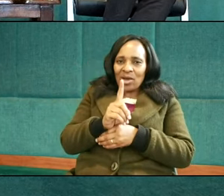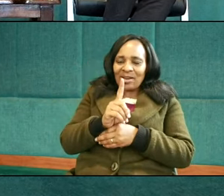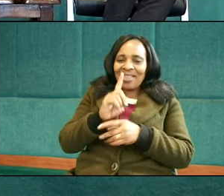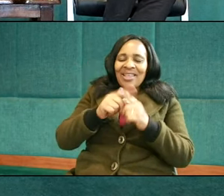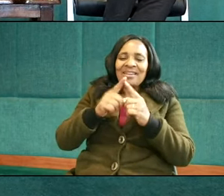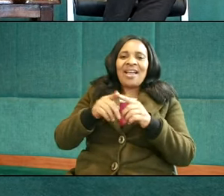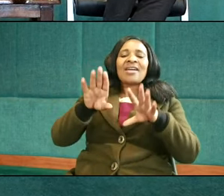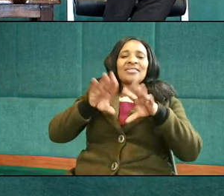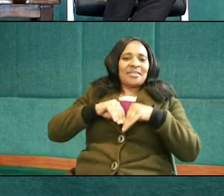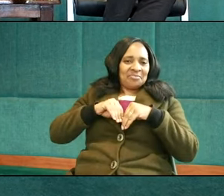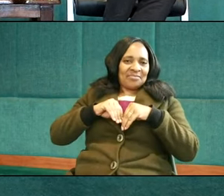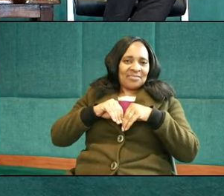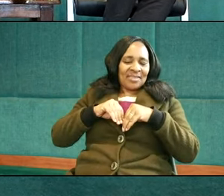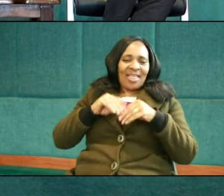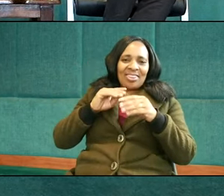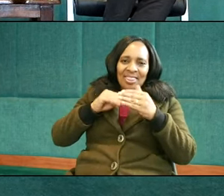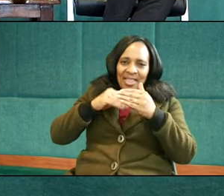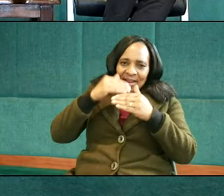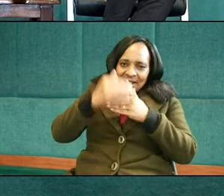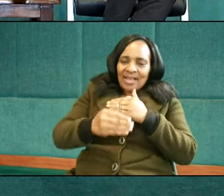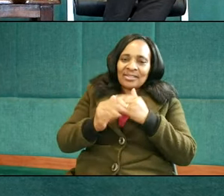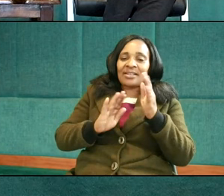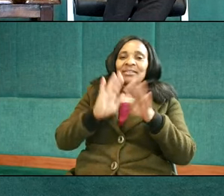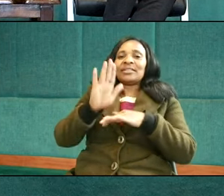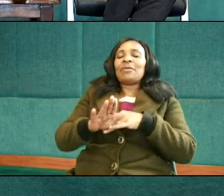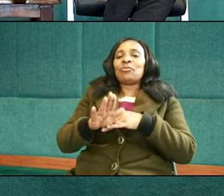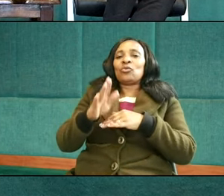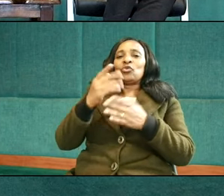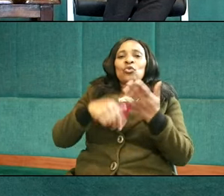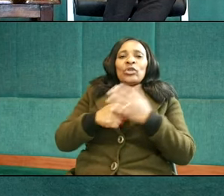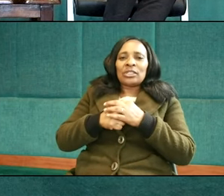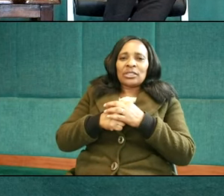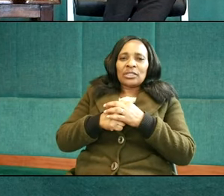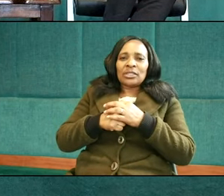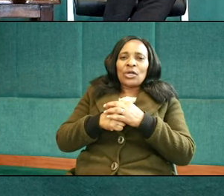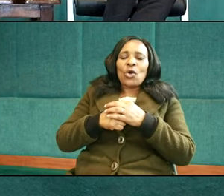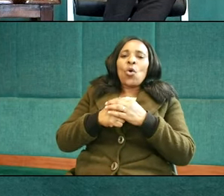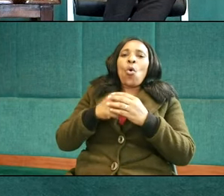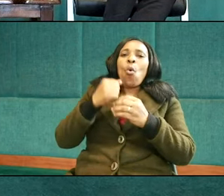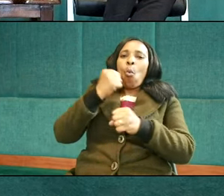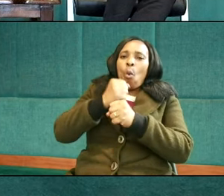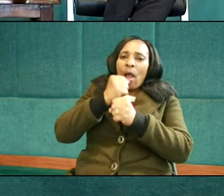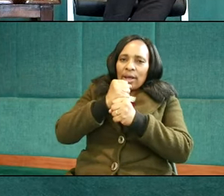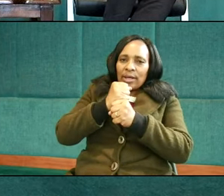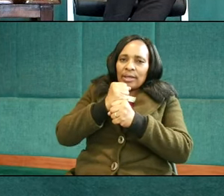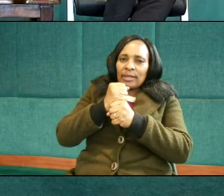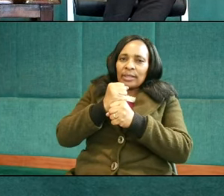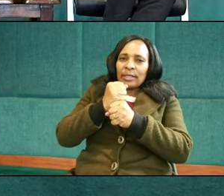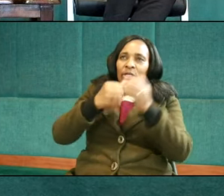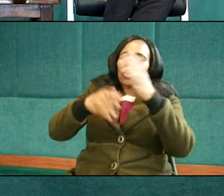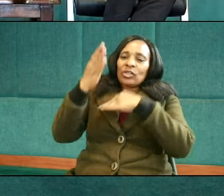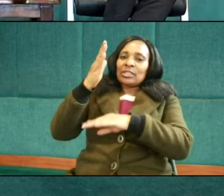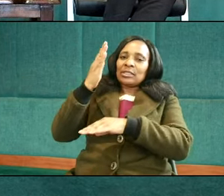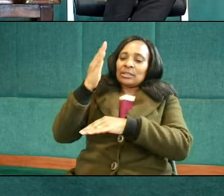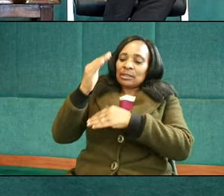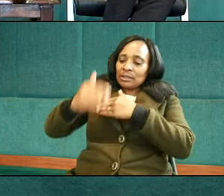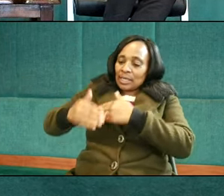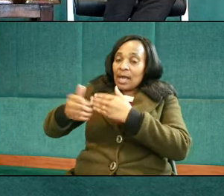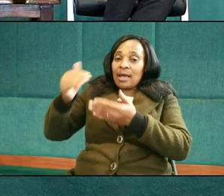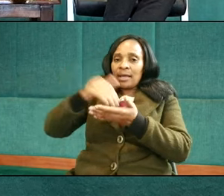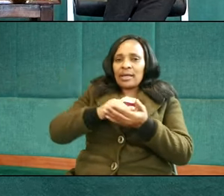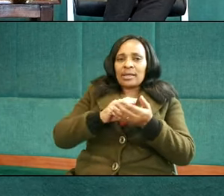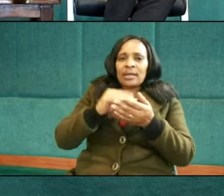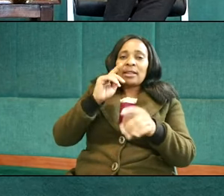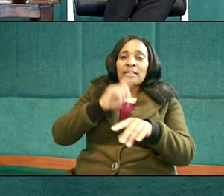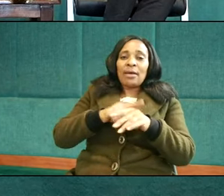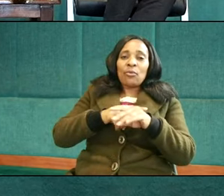it, the next step is typically, how do I get on their good side again? Mm. And therefore, when we